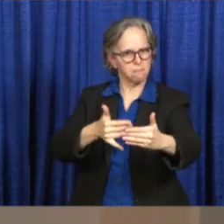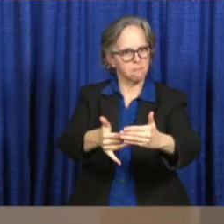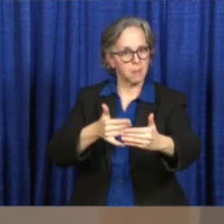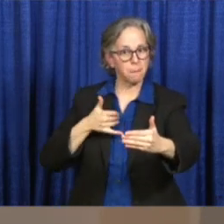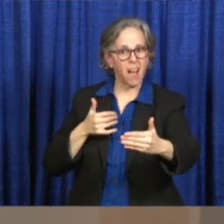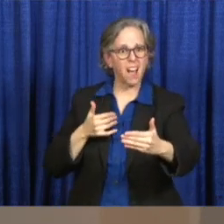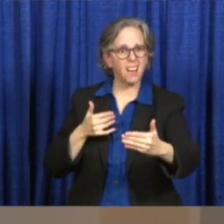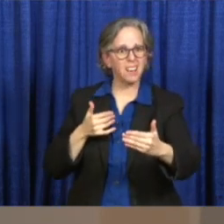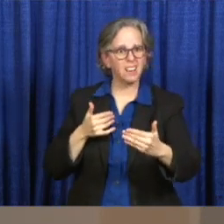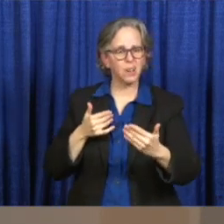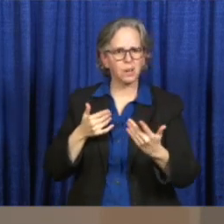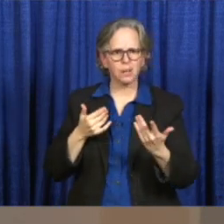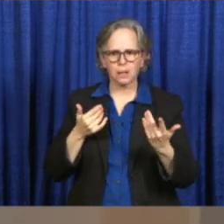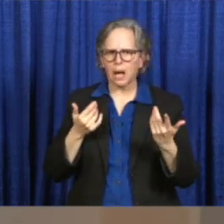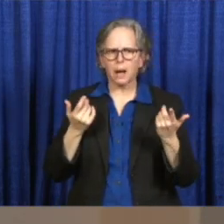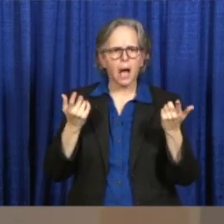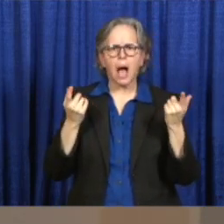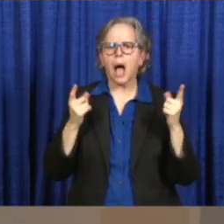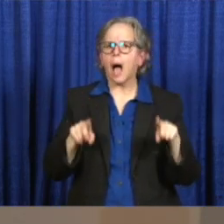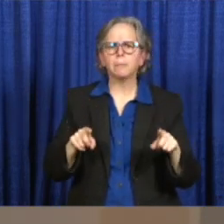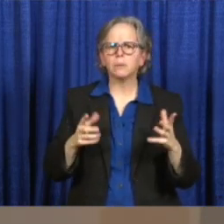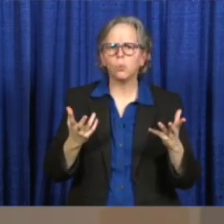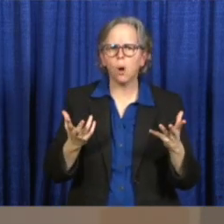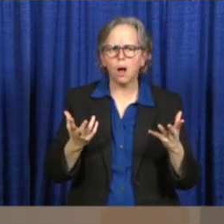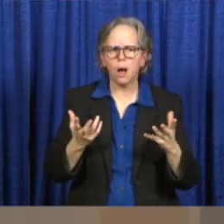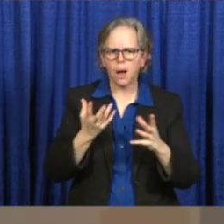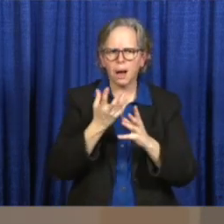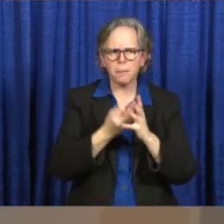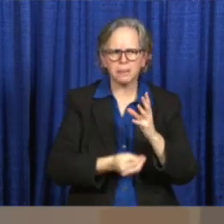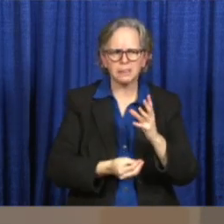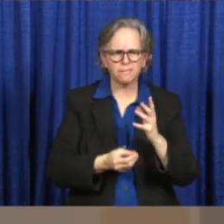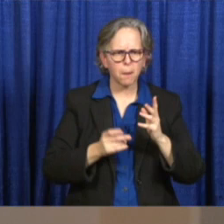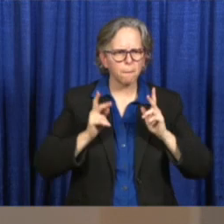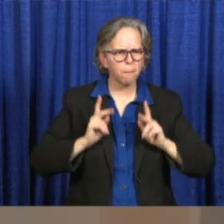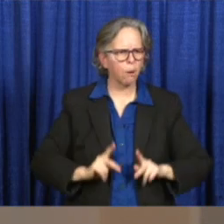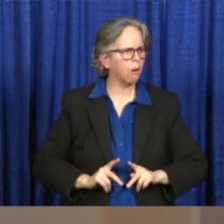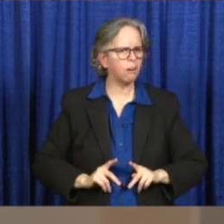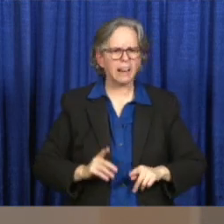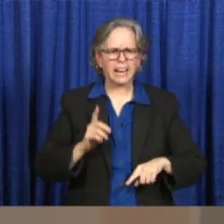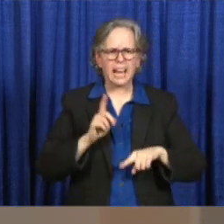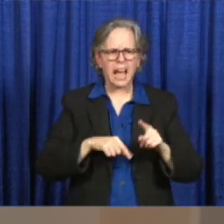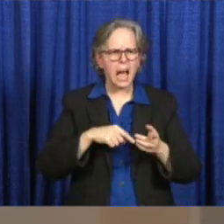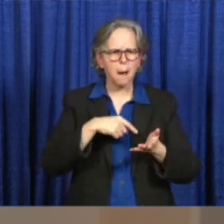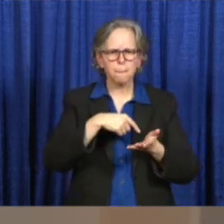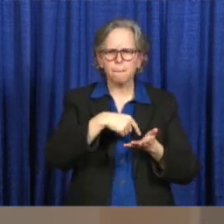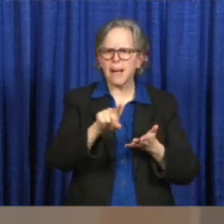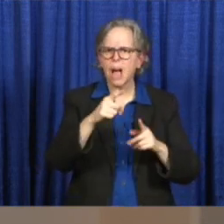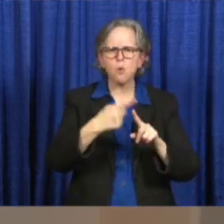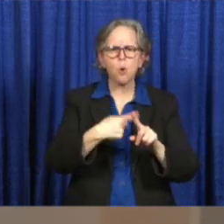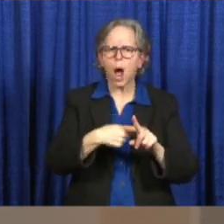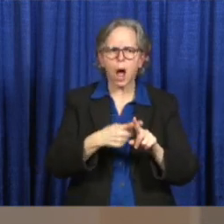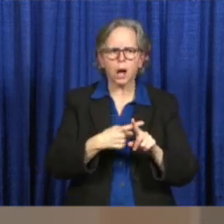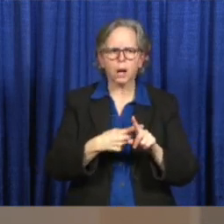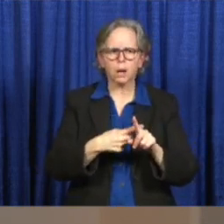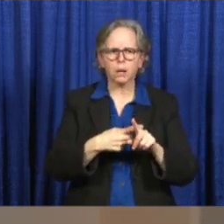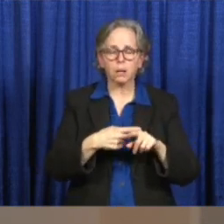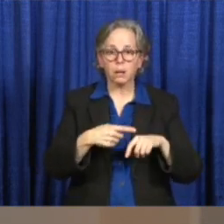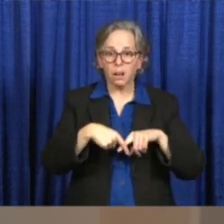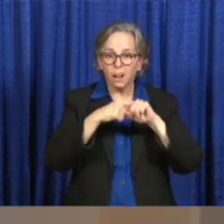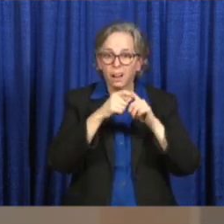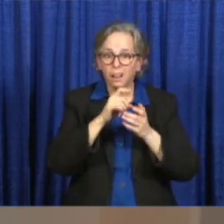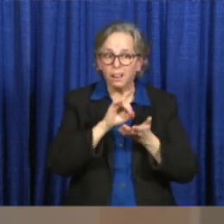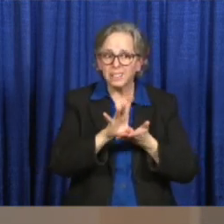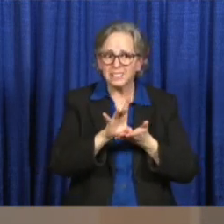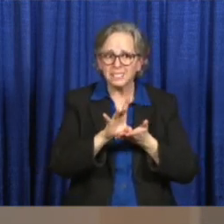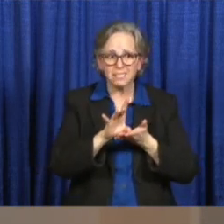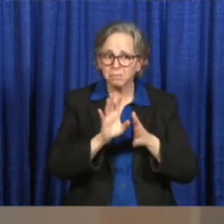this. If somebody cannot pay their rent and we're not evicting them because they can't